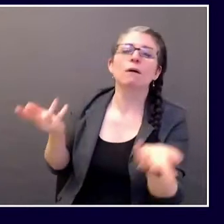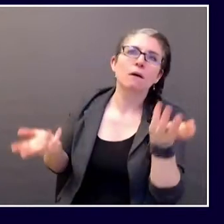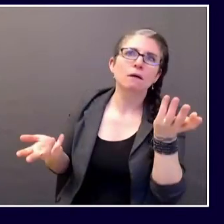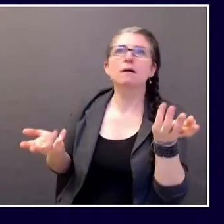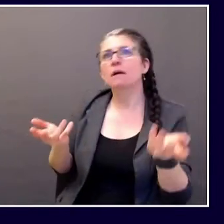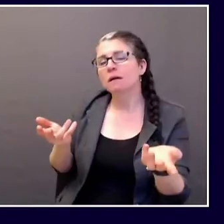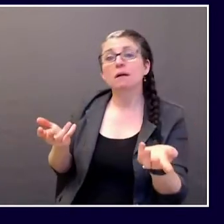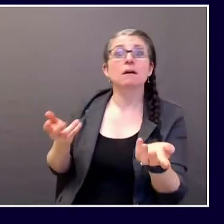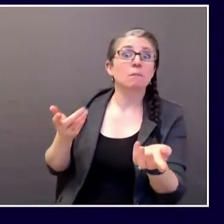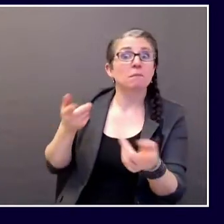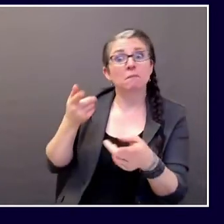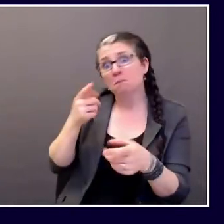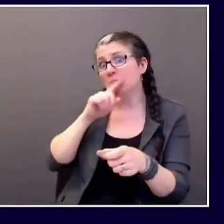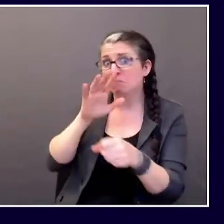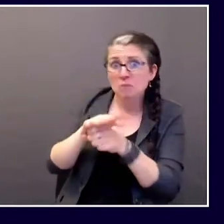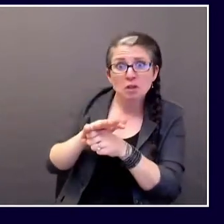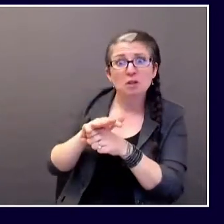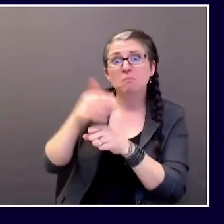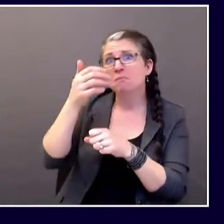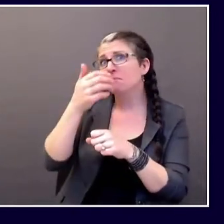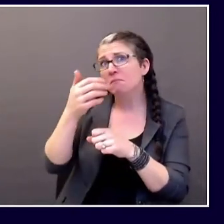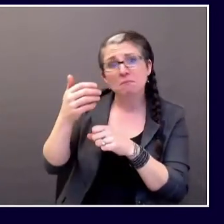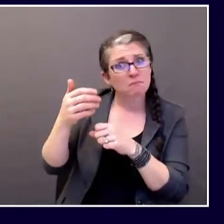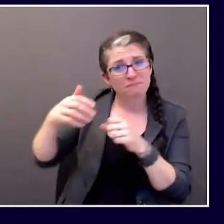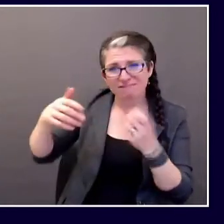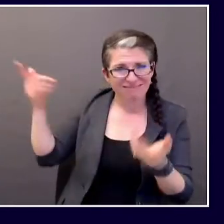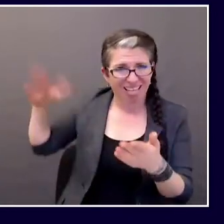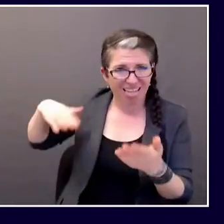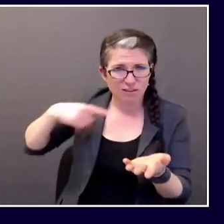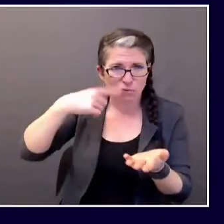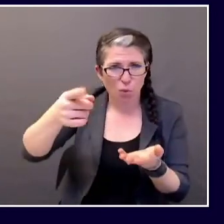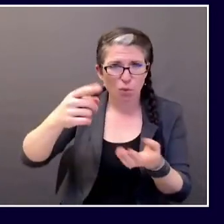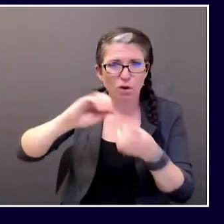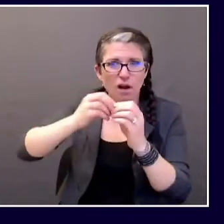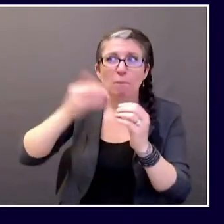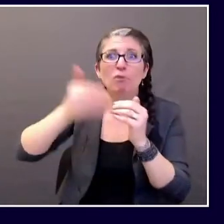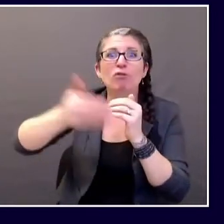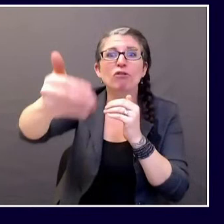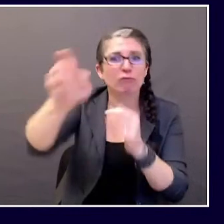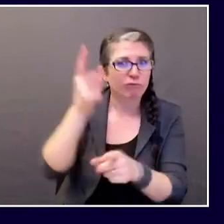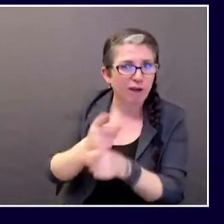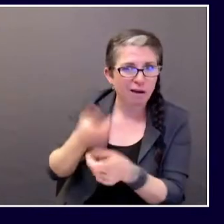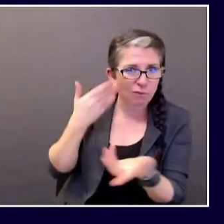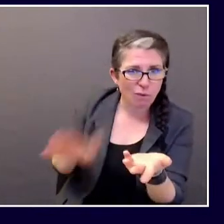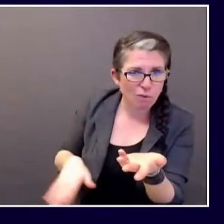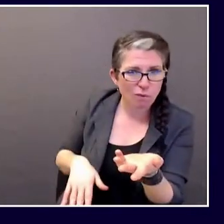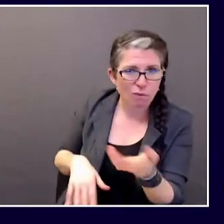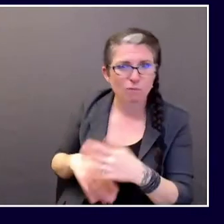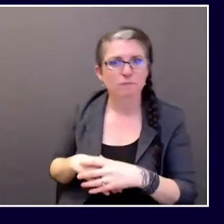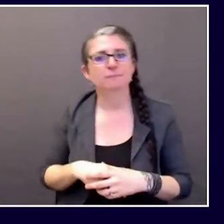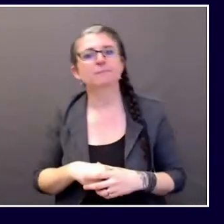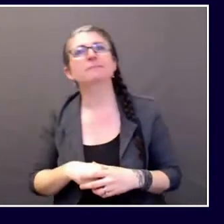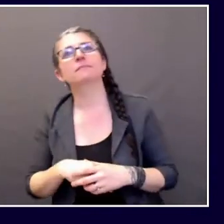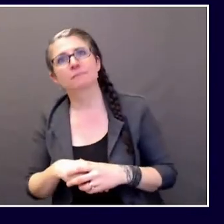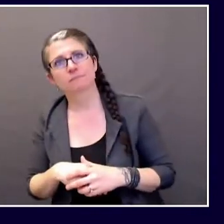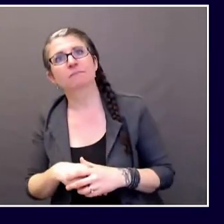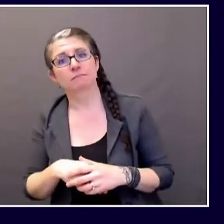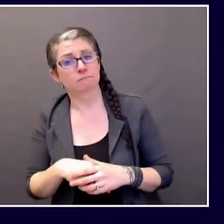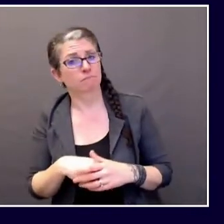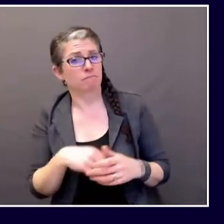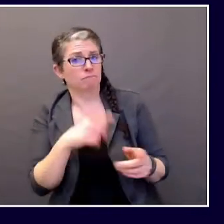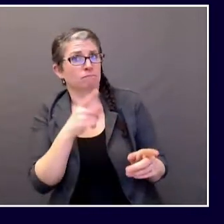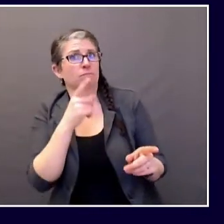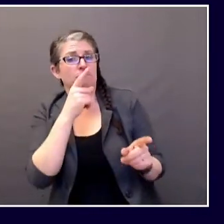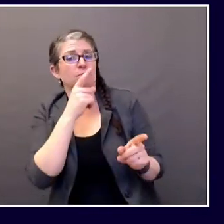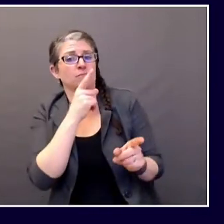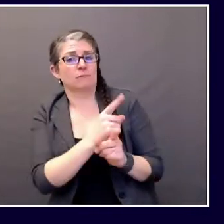way of characterizing it? I think that is fair, Patrick. It's the best approximation that we have based on the